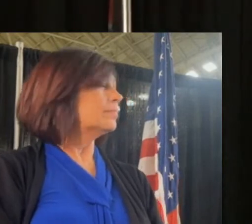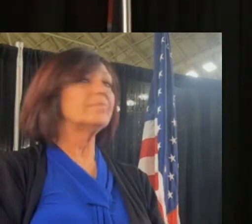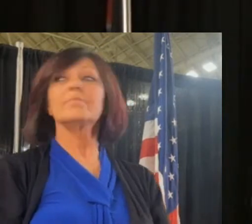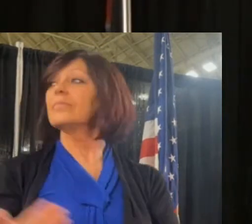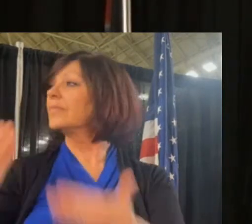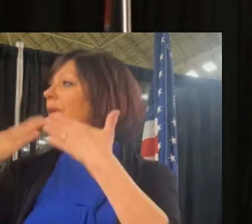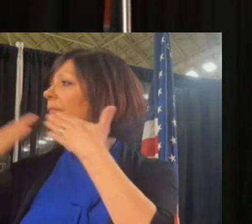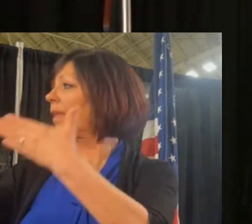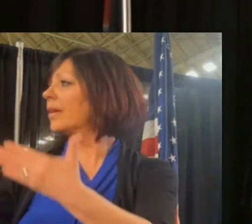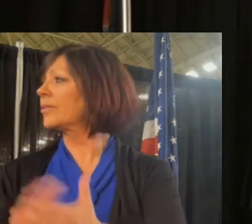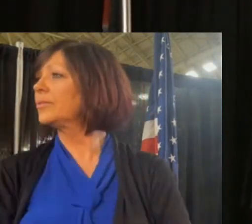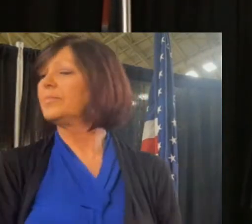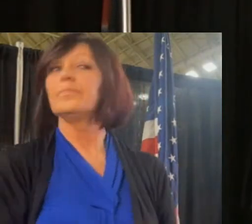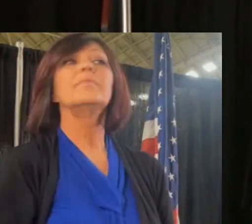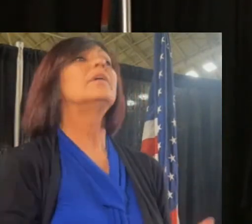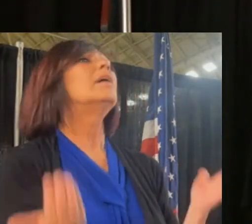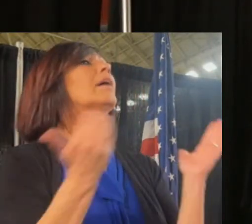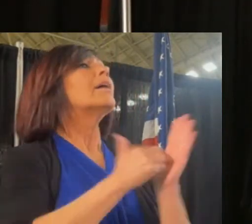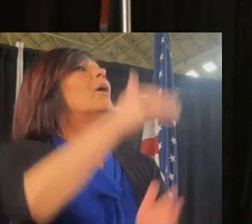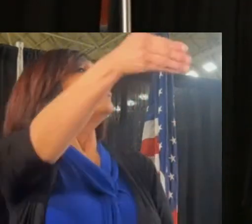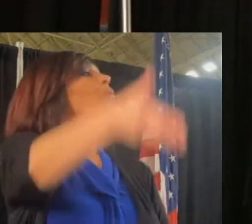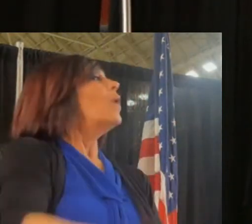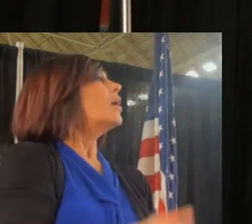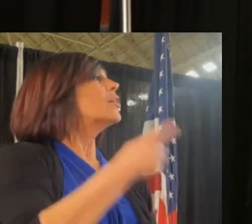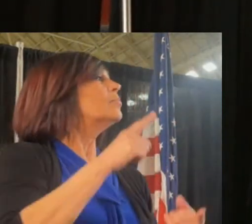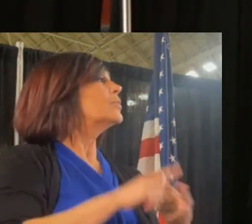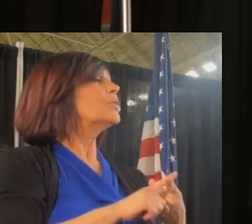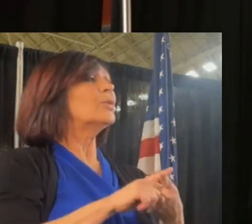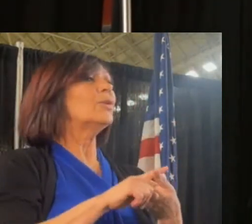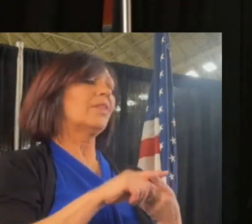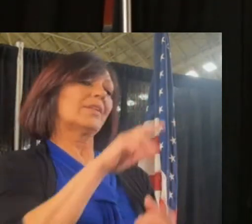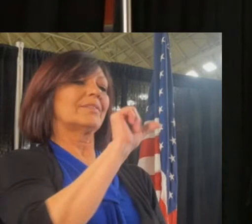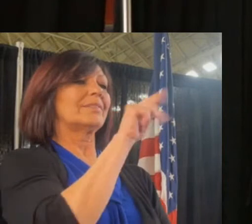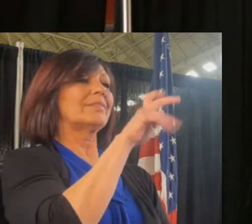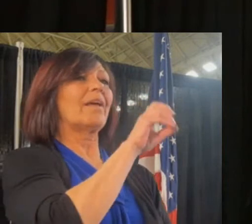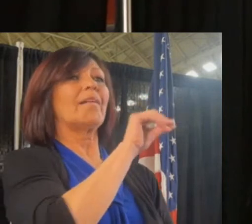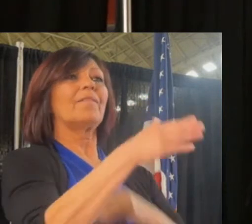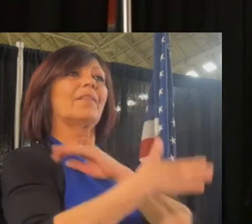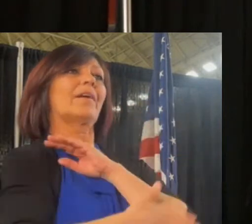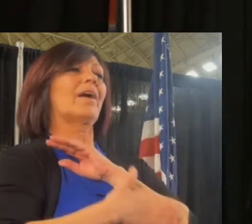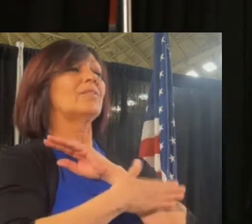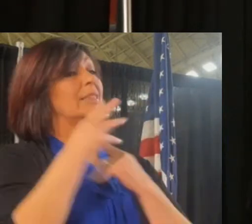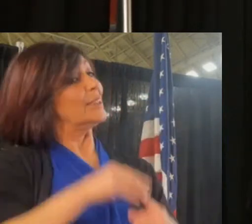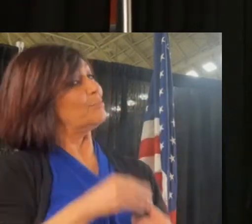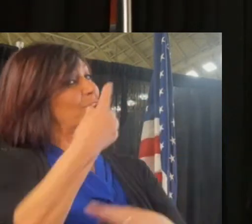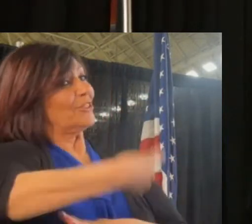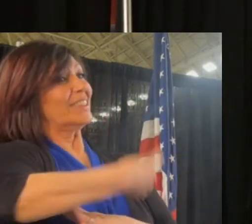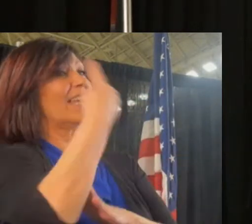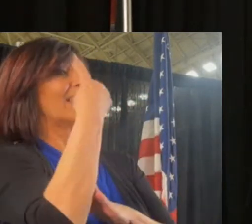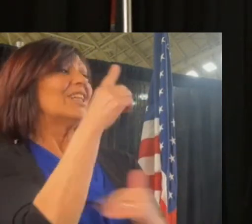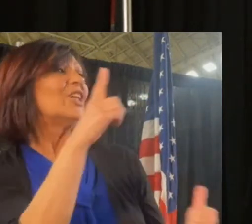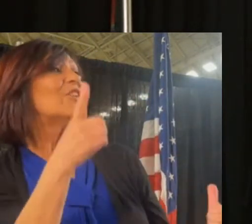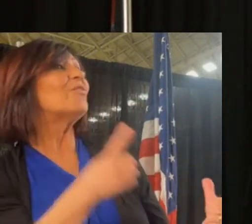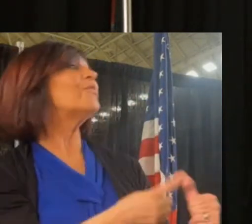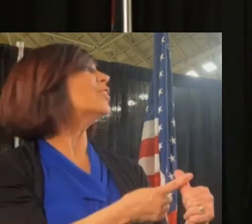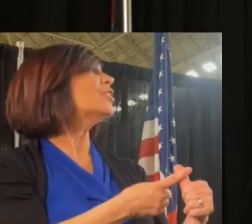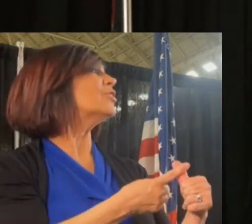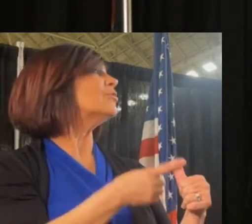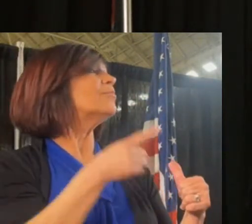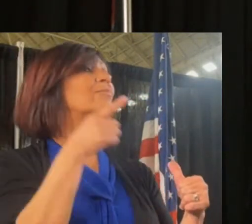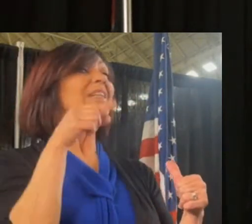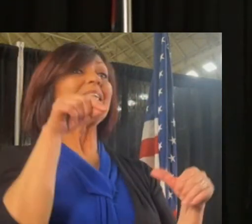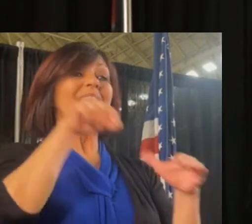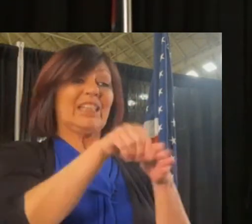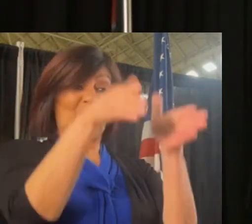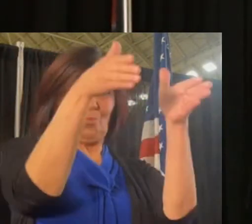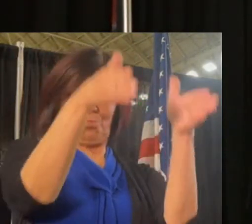Thank you, Father. Again, welcome to the State of the County Address. This is a special day, the first State of the County Address made in